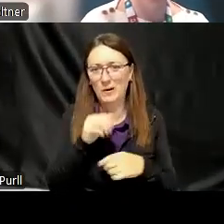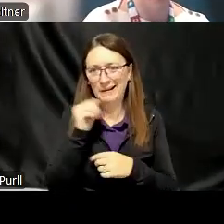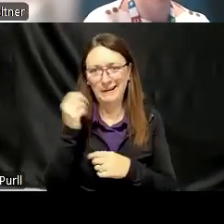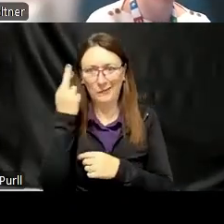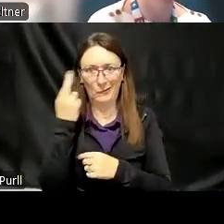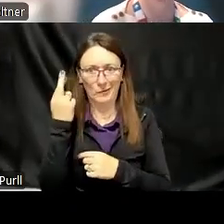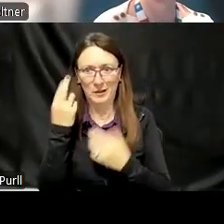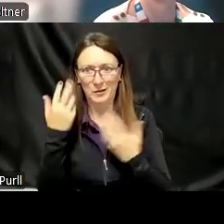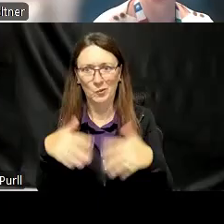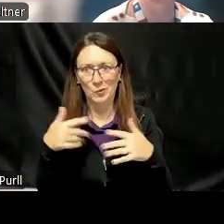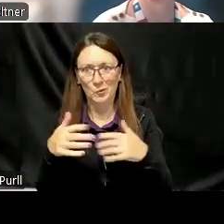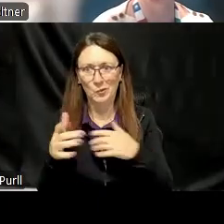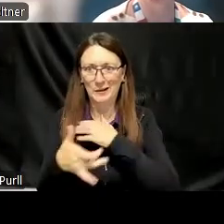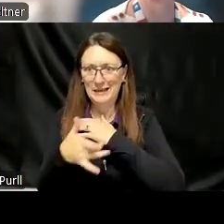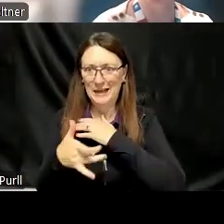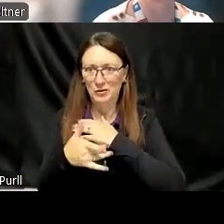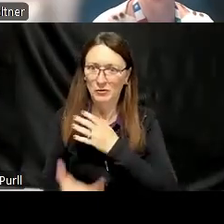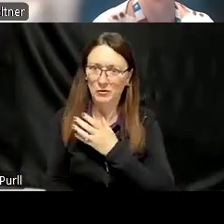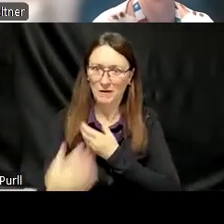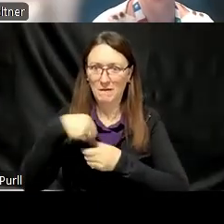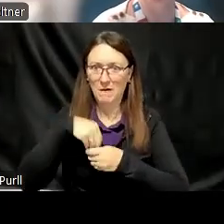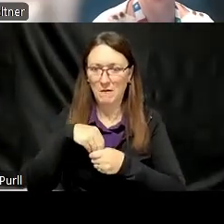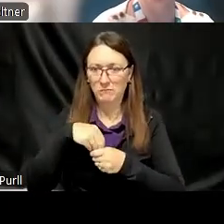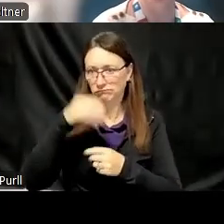how much technology is involved.